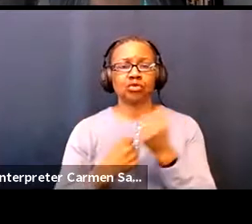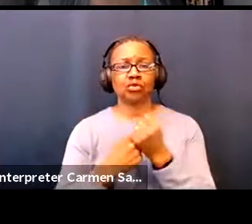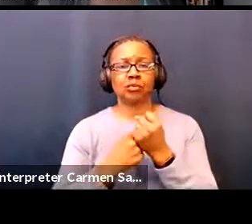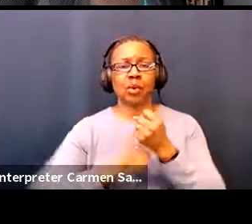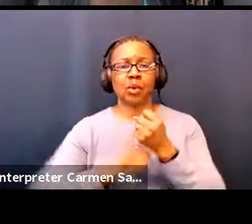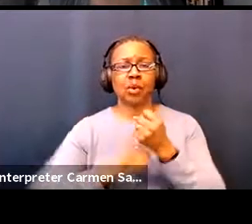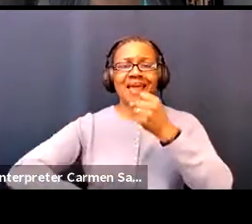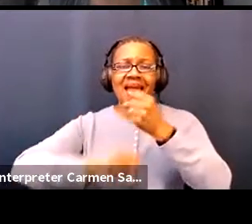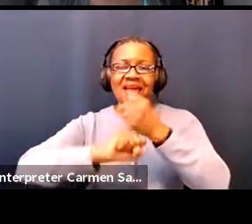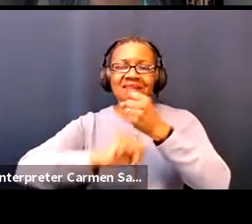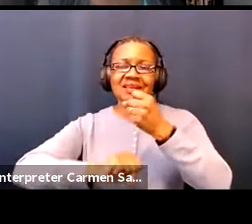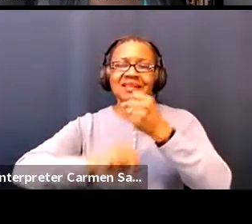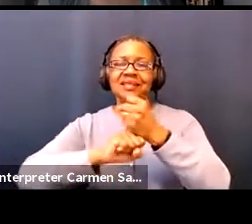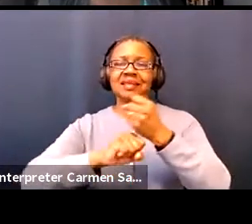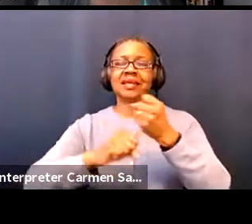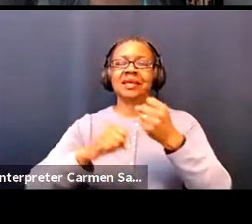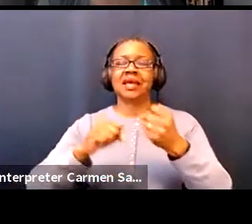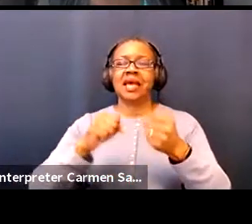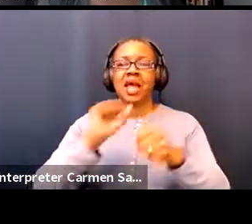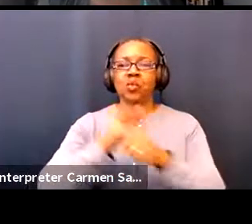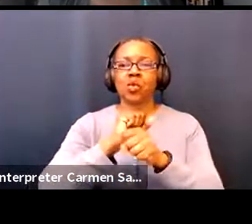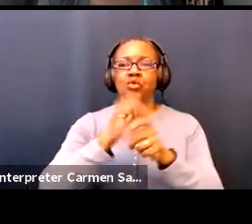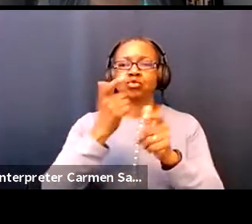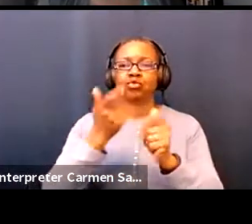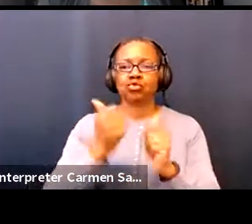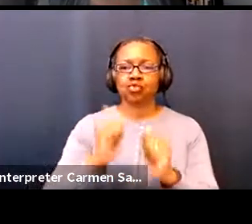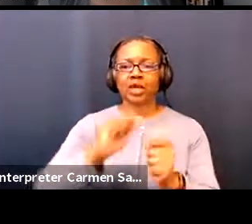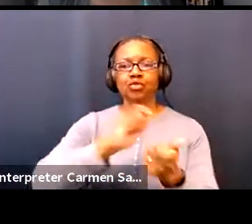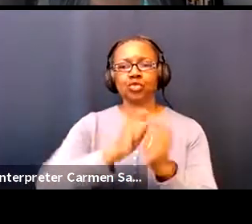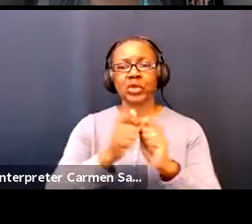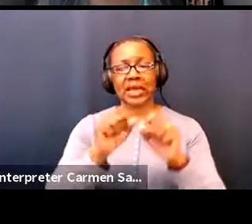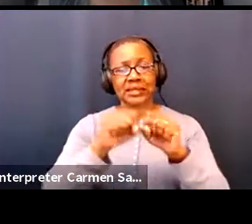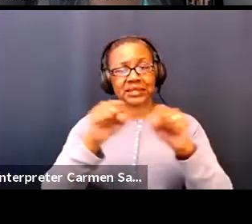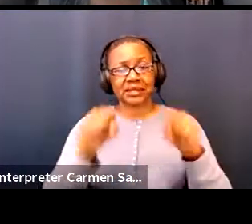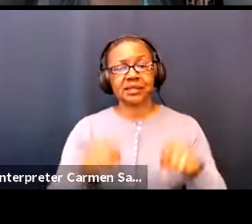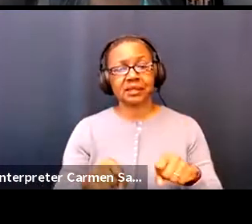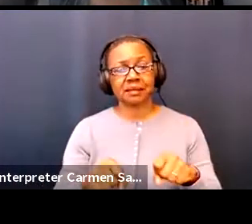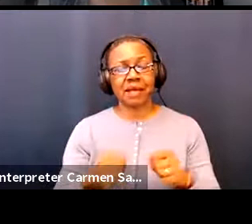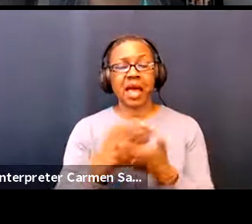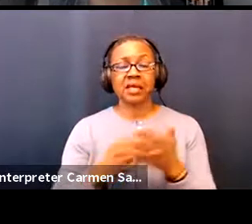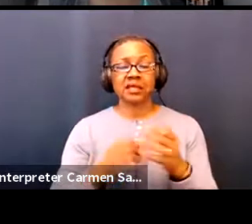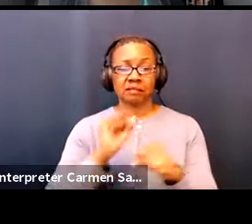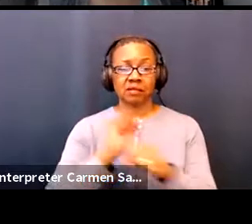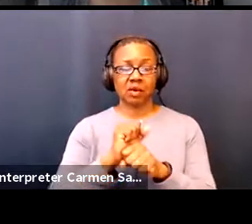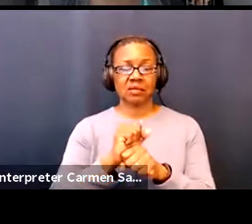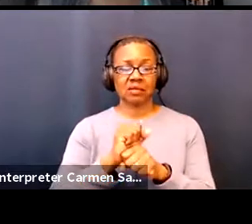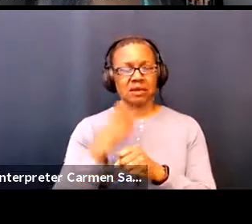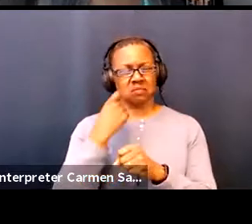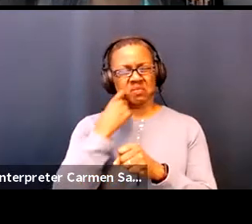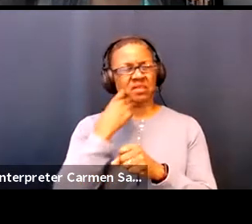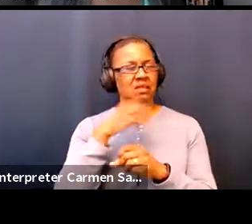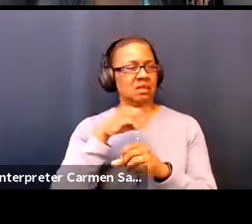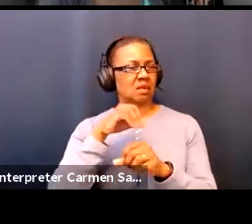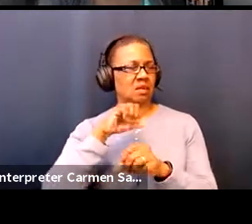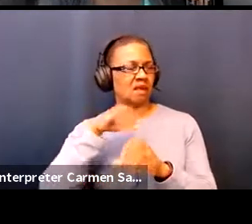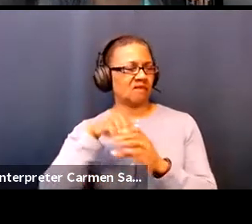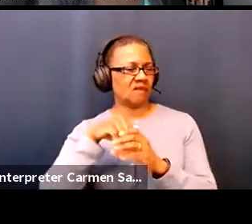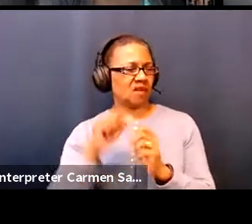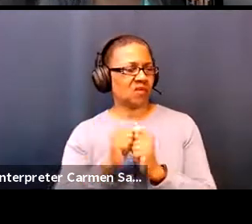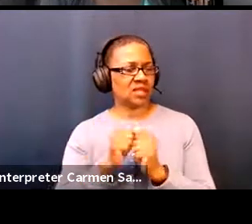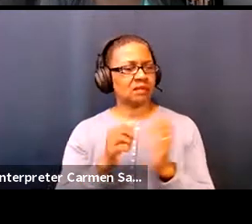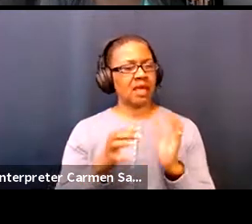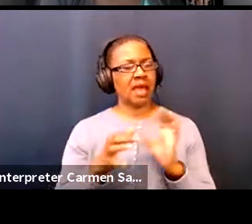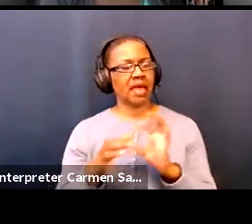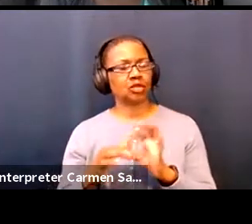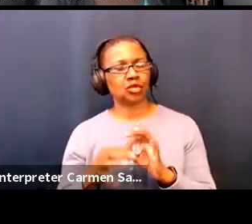and supporting work to change systems. So some of the work that I've been recently involved in has to